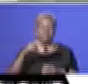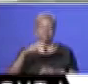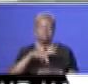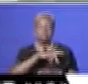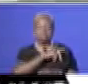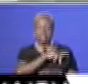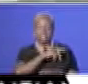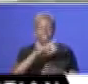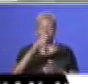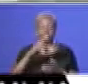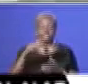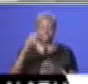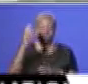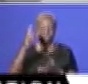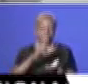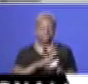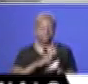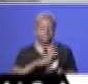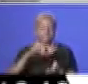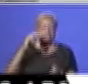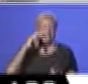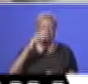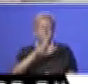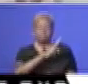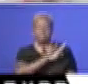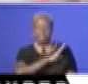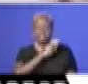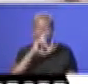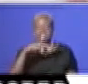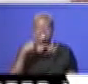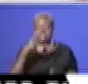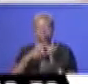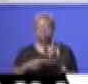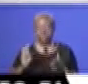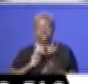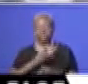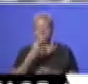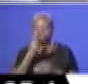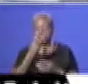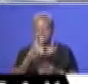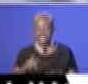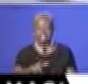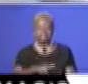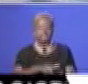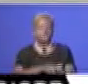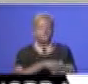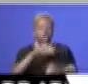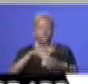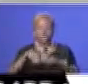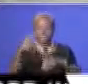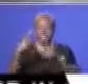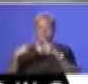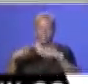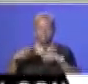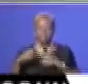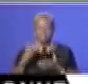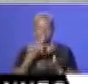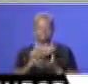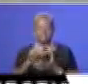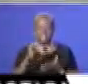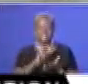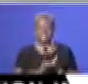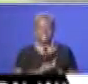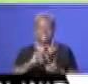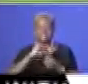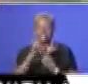Sociology, Dr. Nicolette Bethel, who says what we're now seeing has been long in coming. The fact that there is a